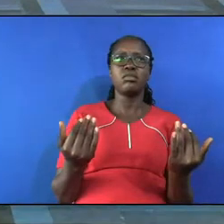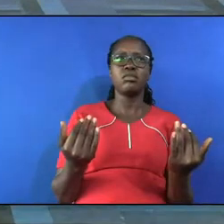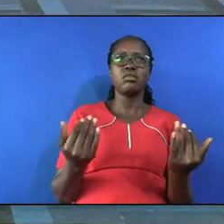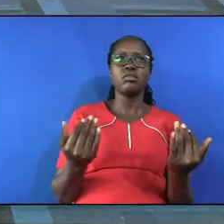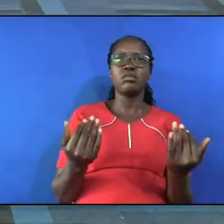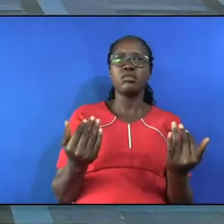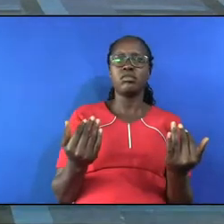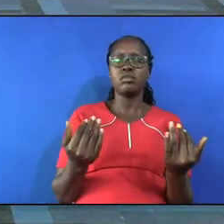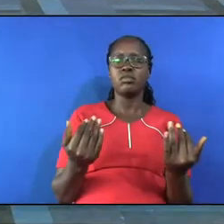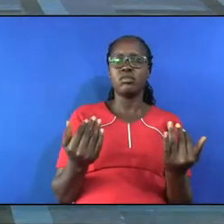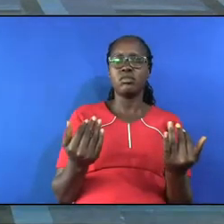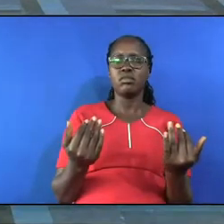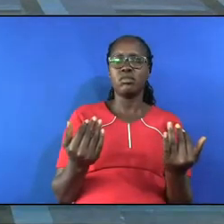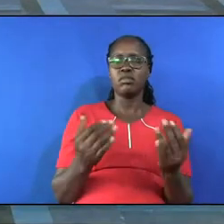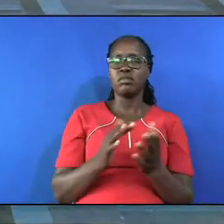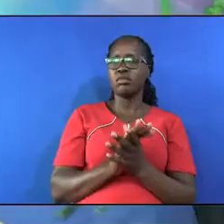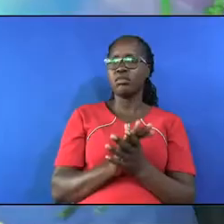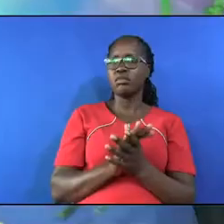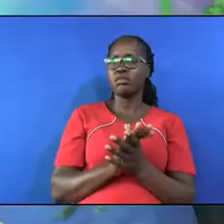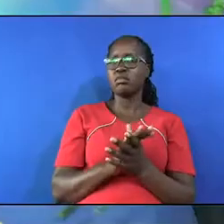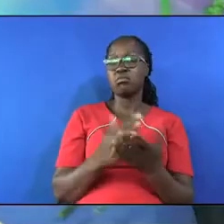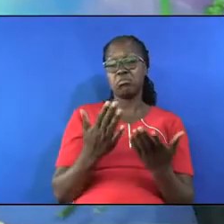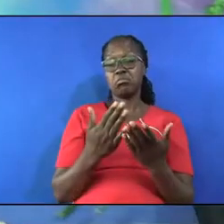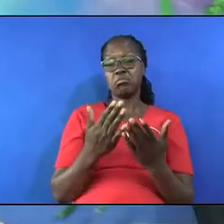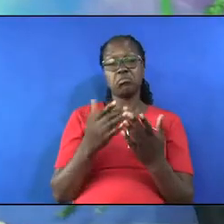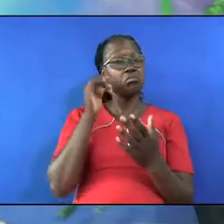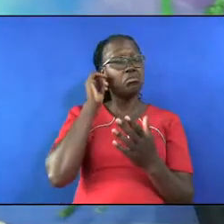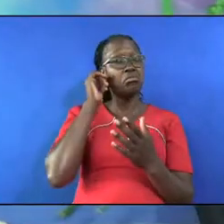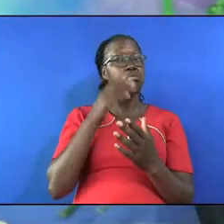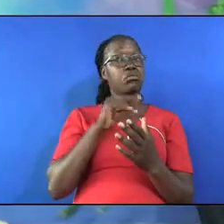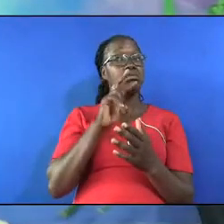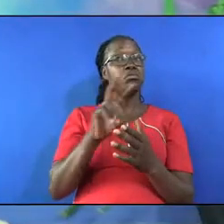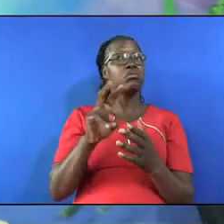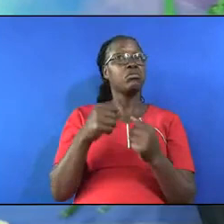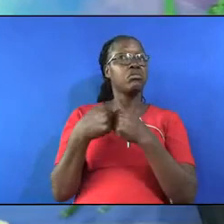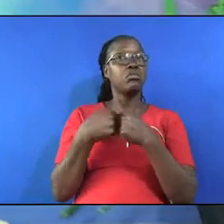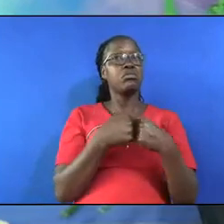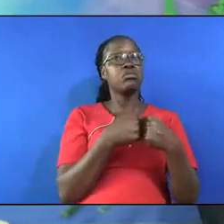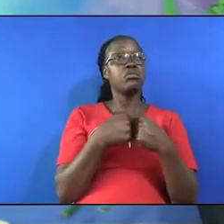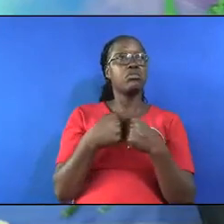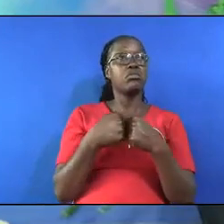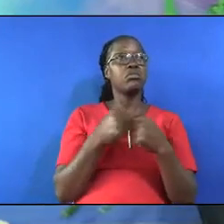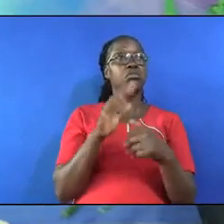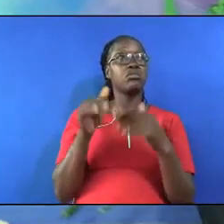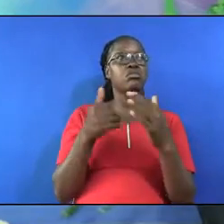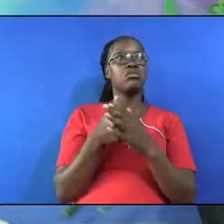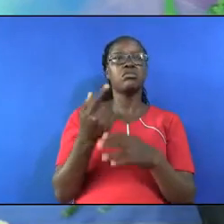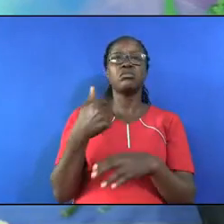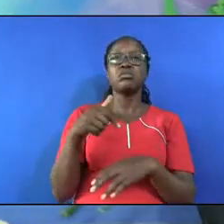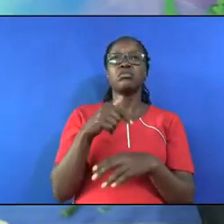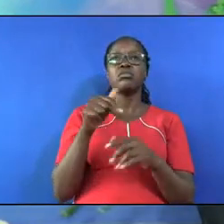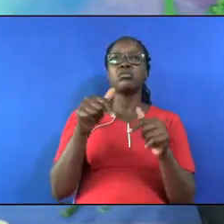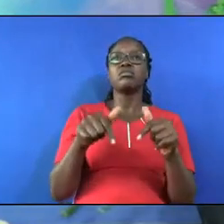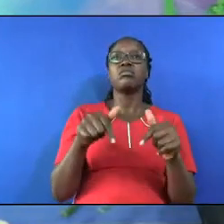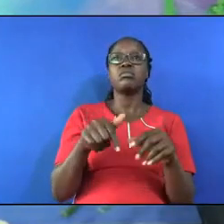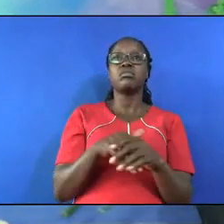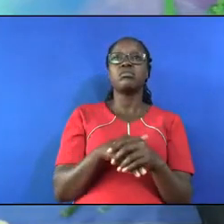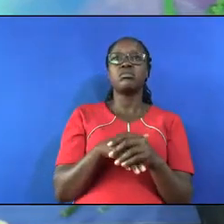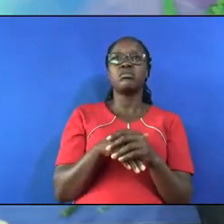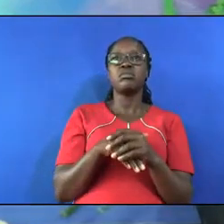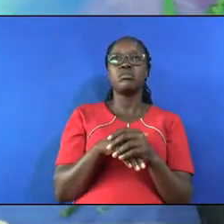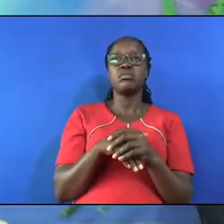God, or do you obey just to be seen? It's a challenge. It's a challenge to all of us today. And